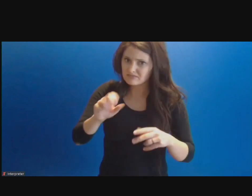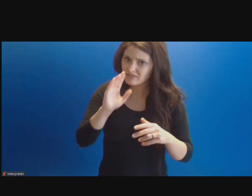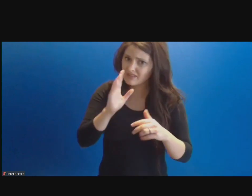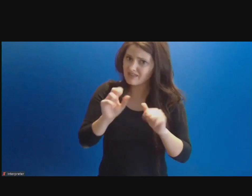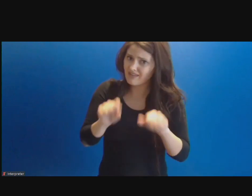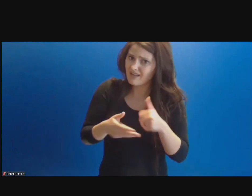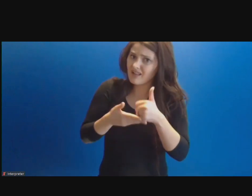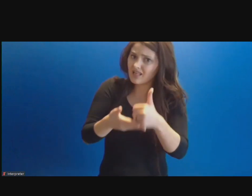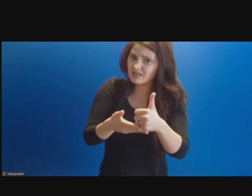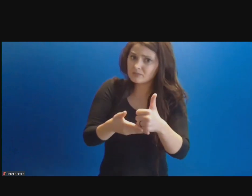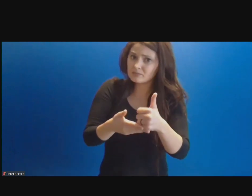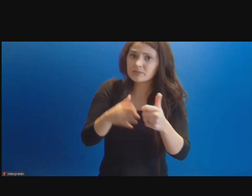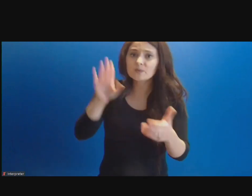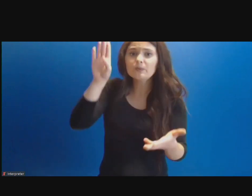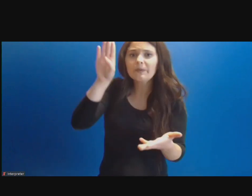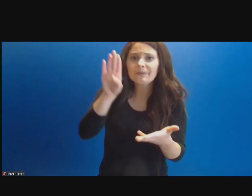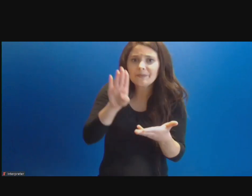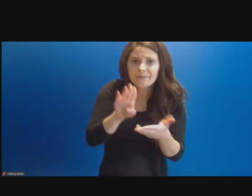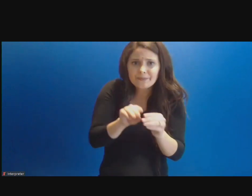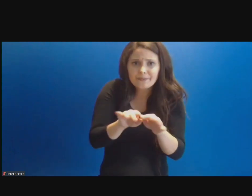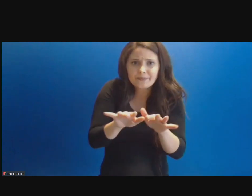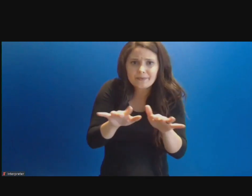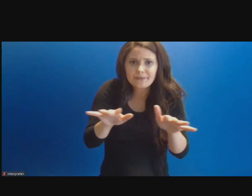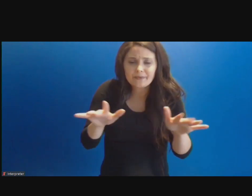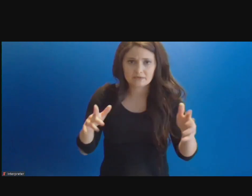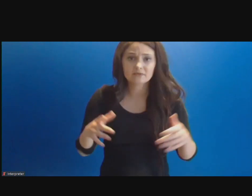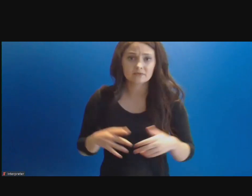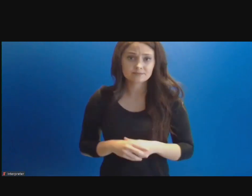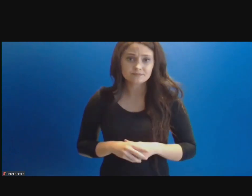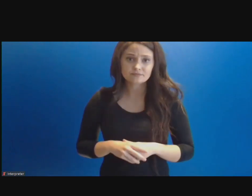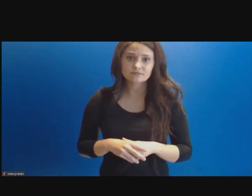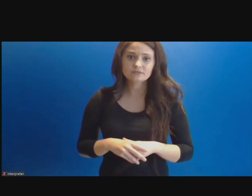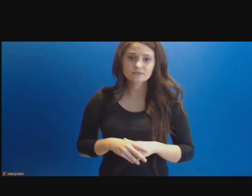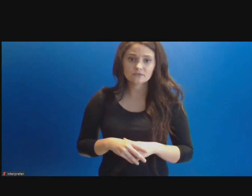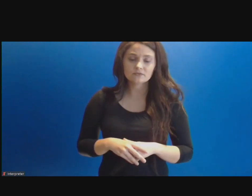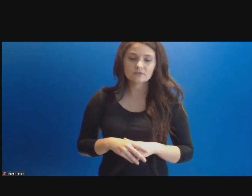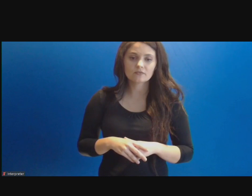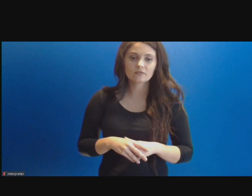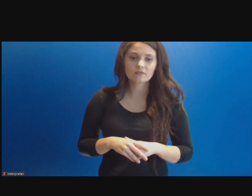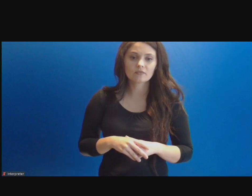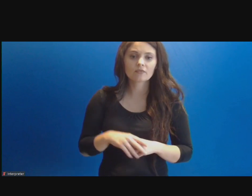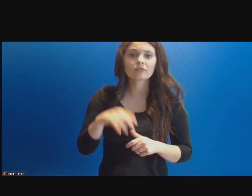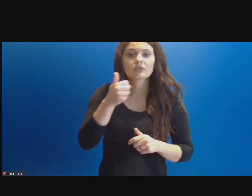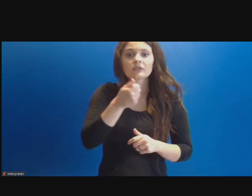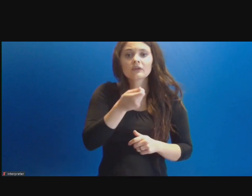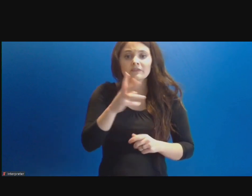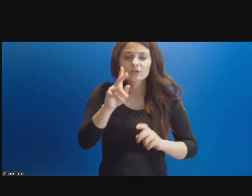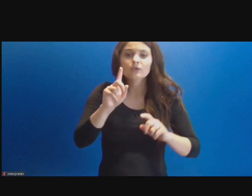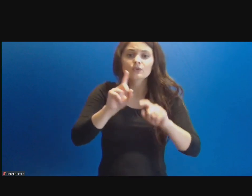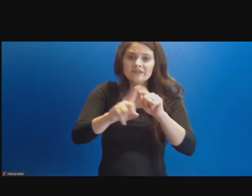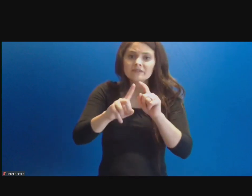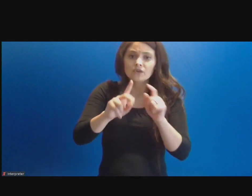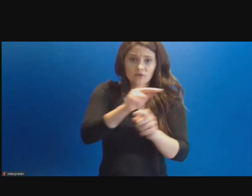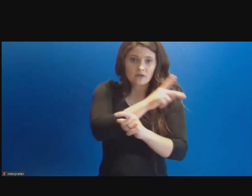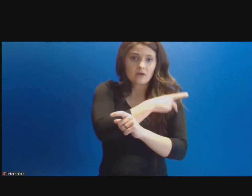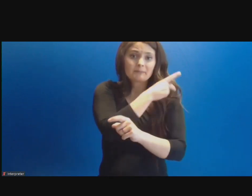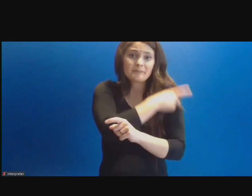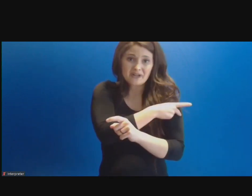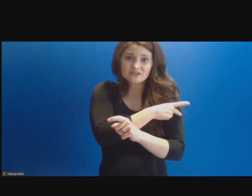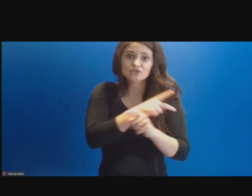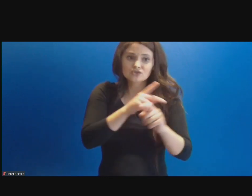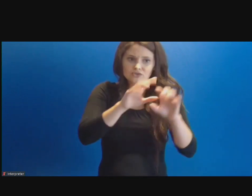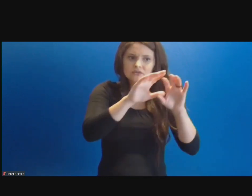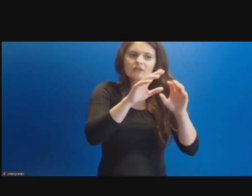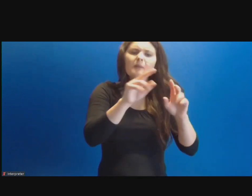in slow community spread of the virus. There's a couple of people, a couple of patient populations that shouldn't wear